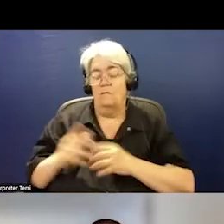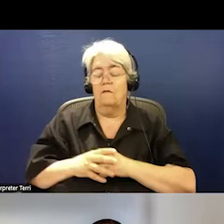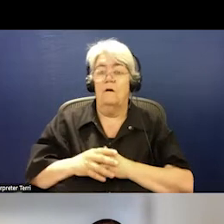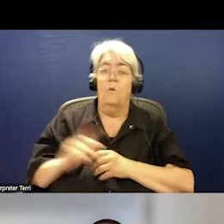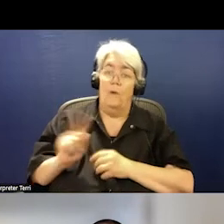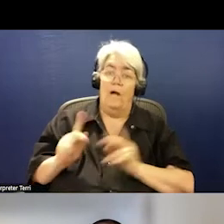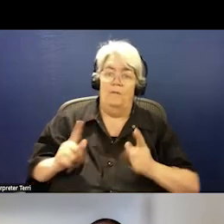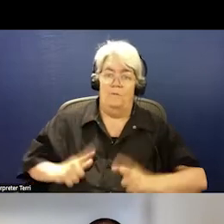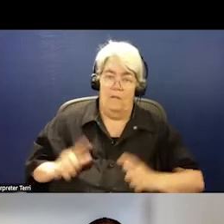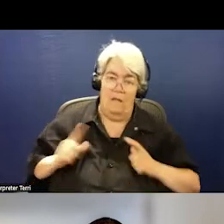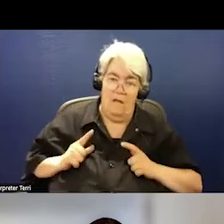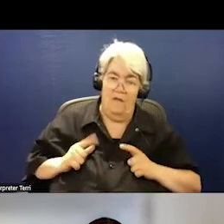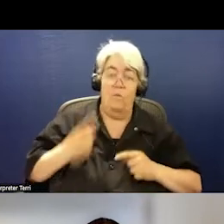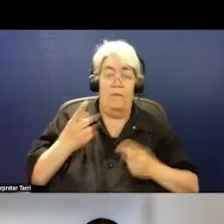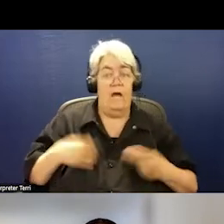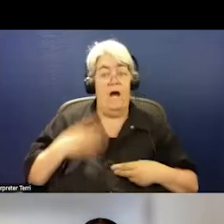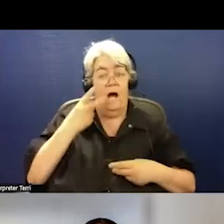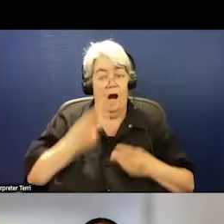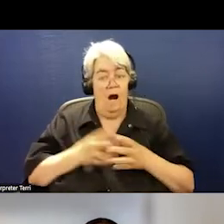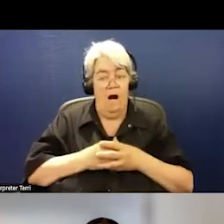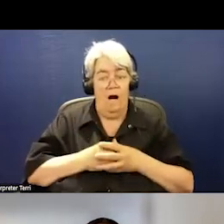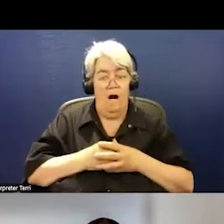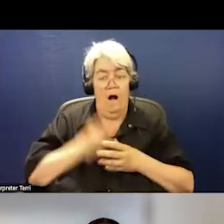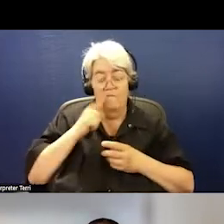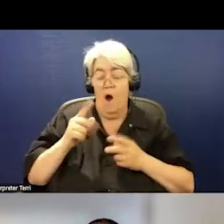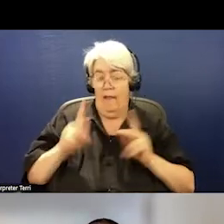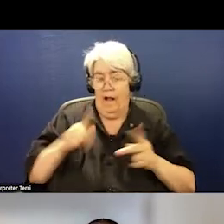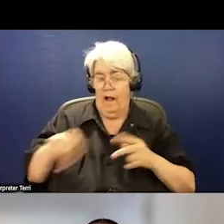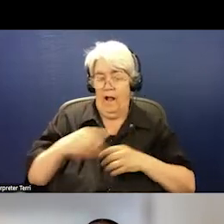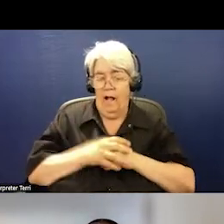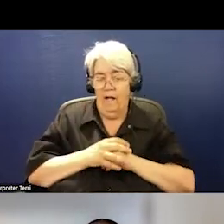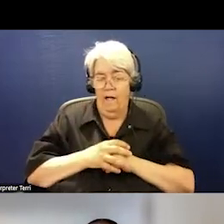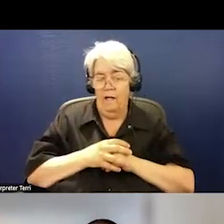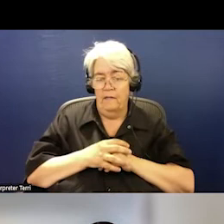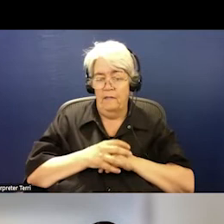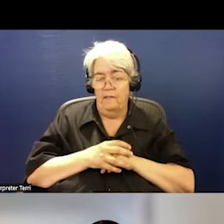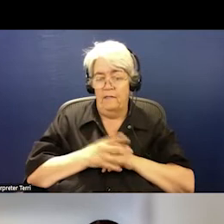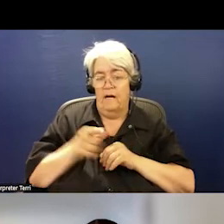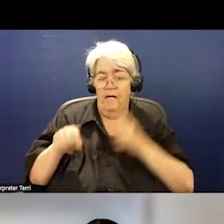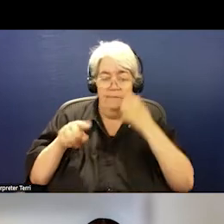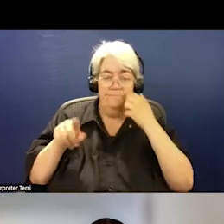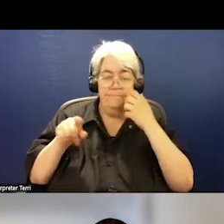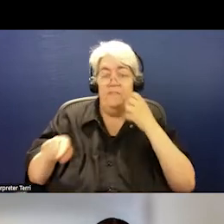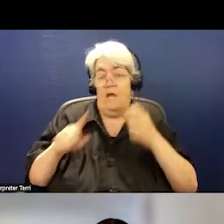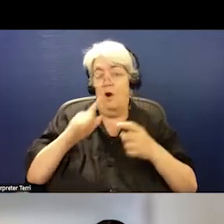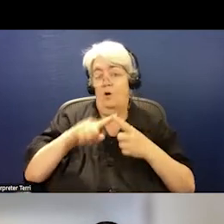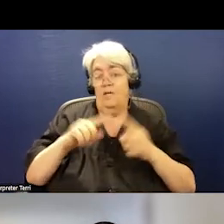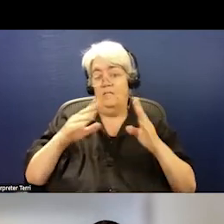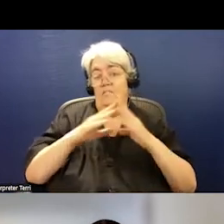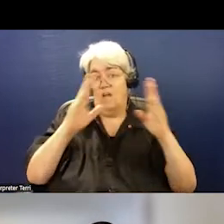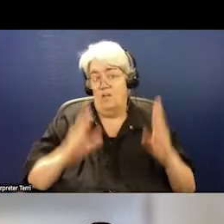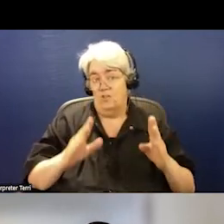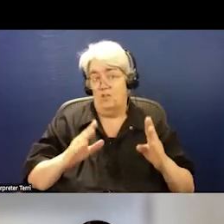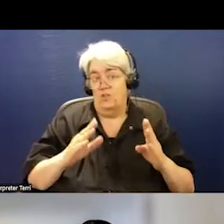that we saw a lot, especially for the clients, was that, they're in shelter, already traumatized,